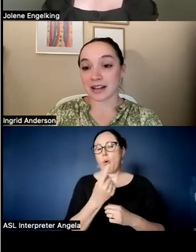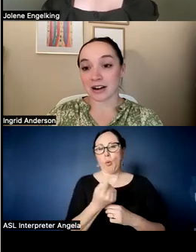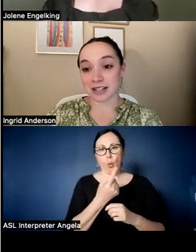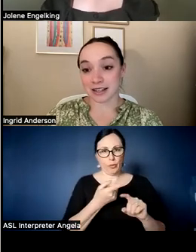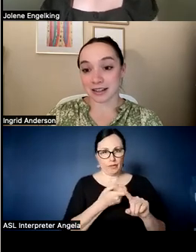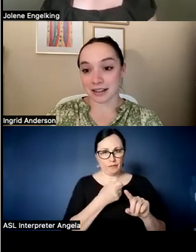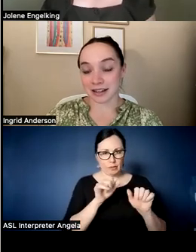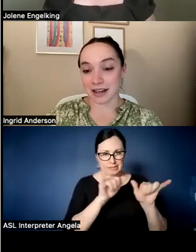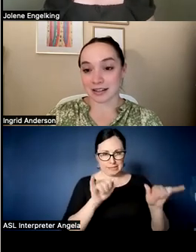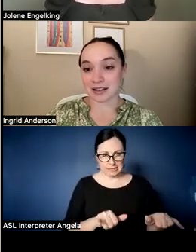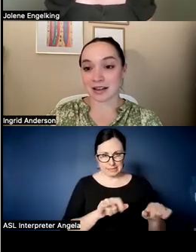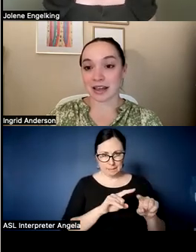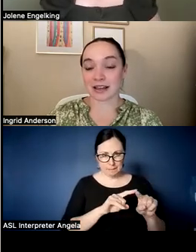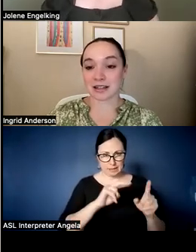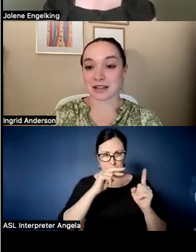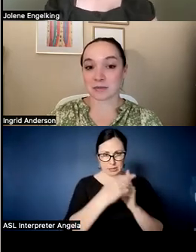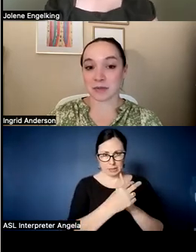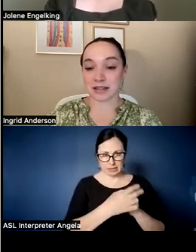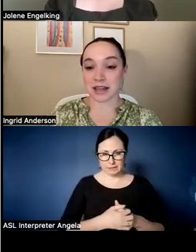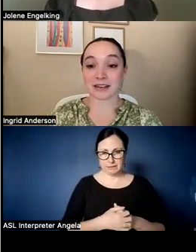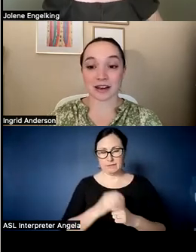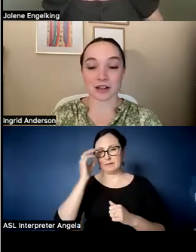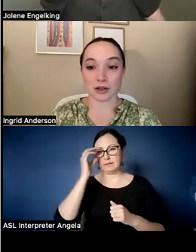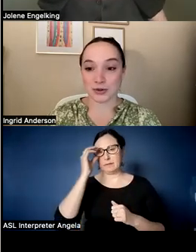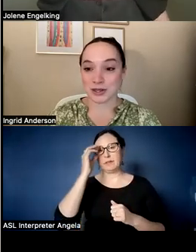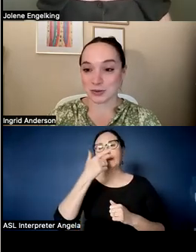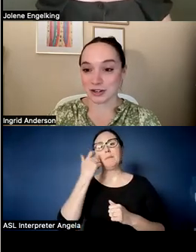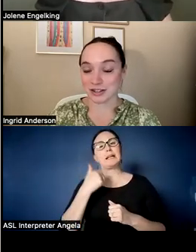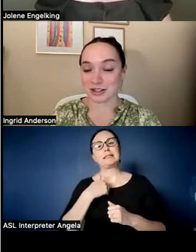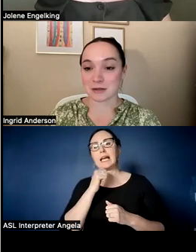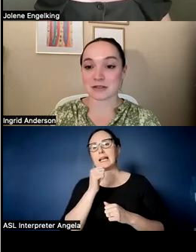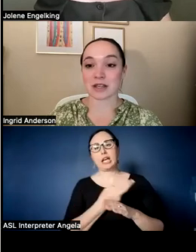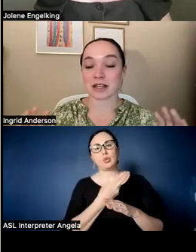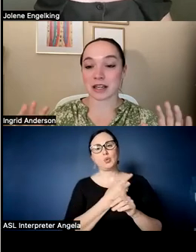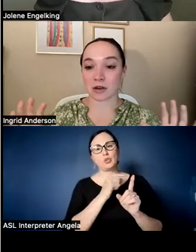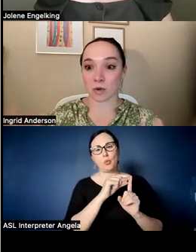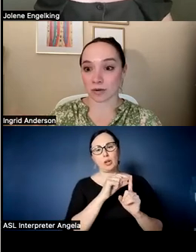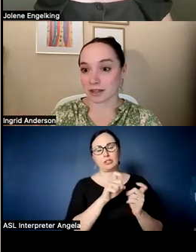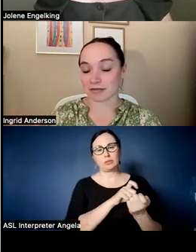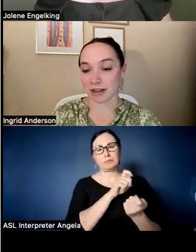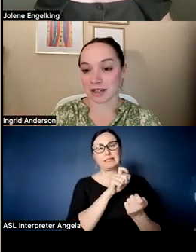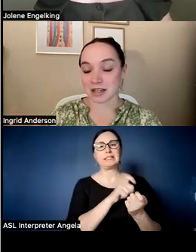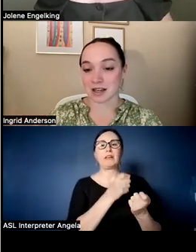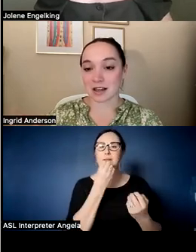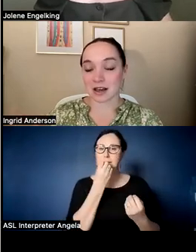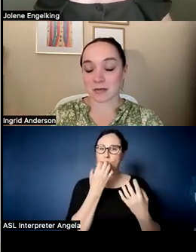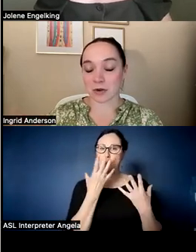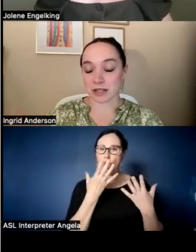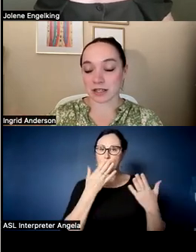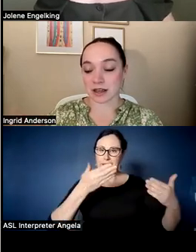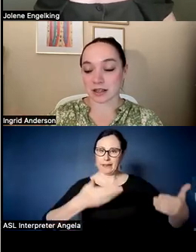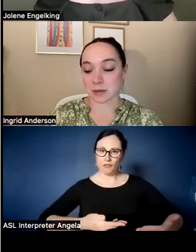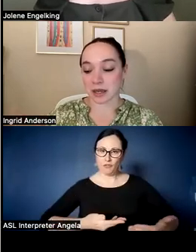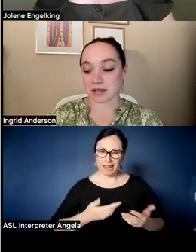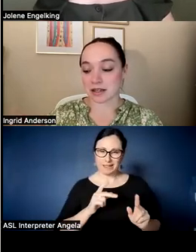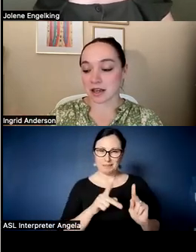I had not articulated that. And because I had not used the words to specifically and warmly invite folks